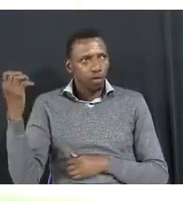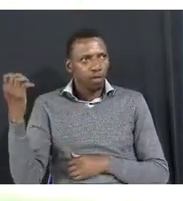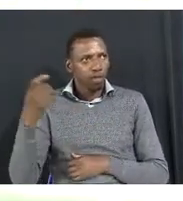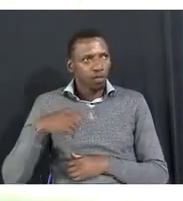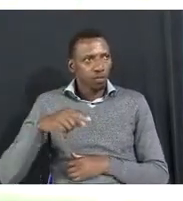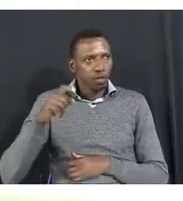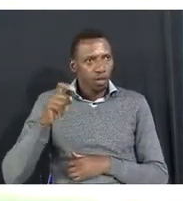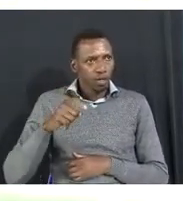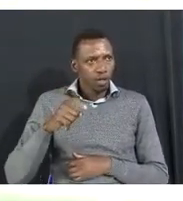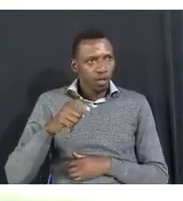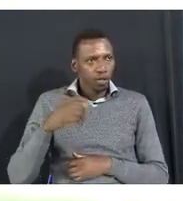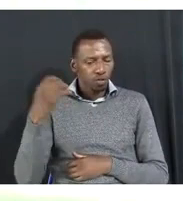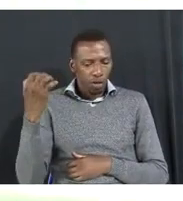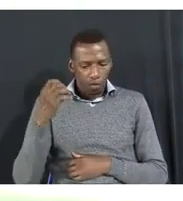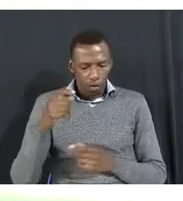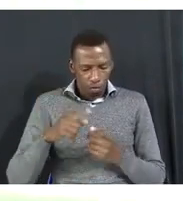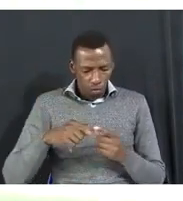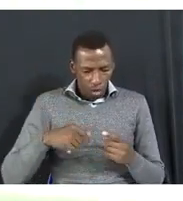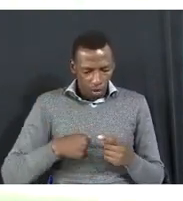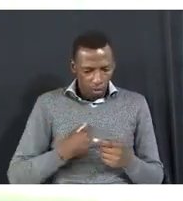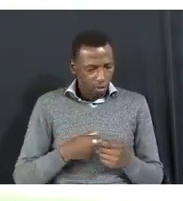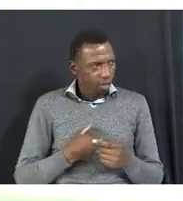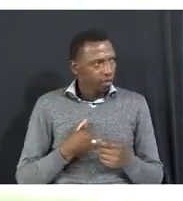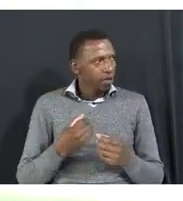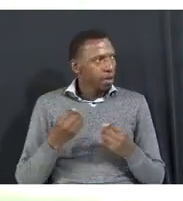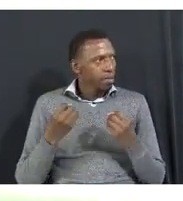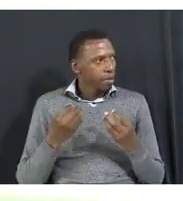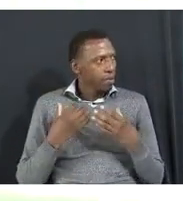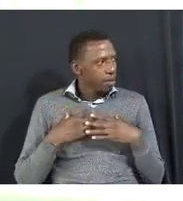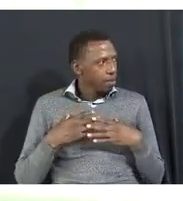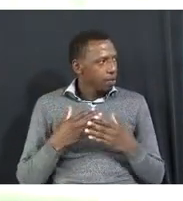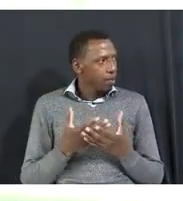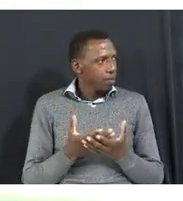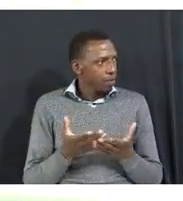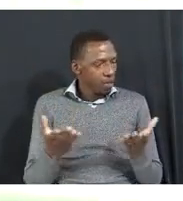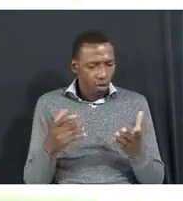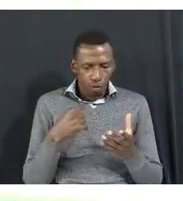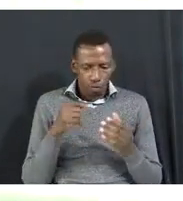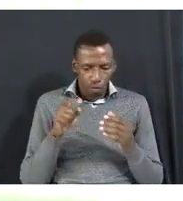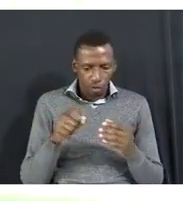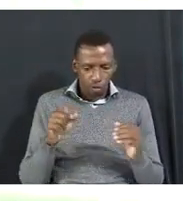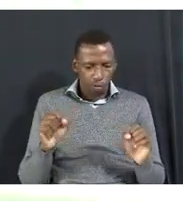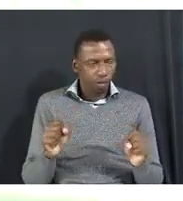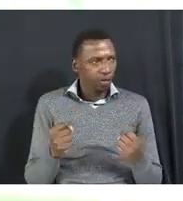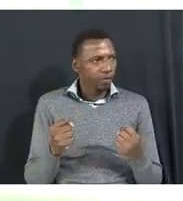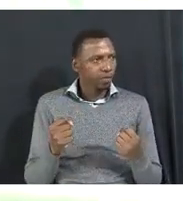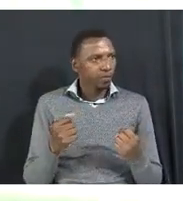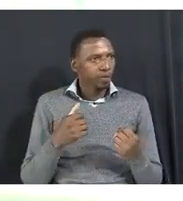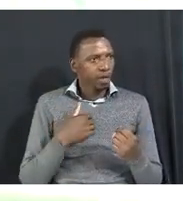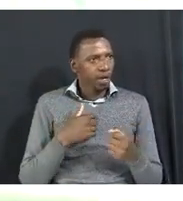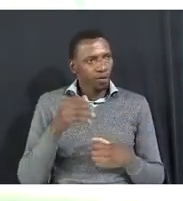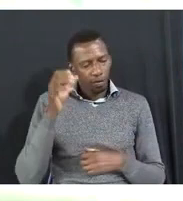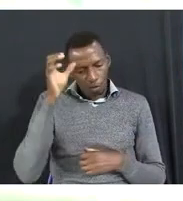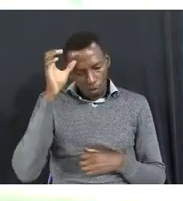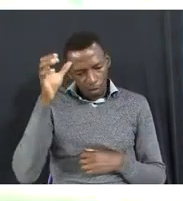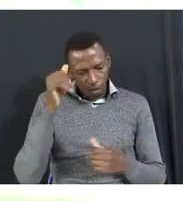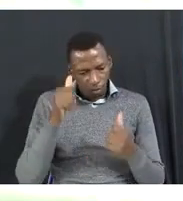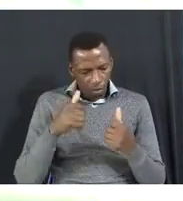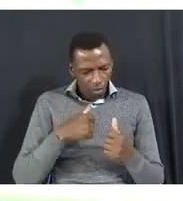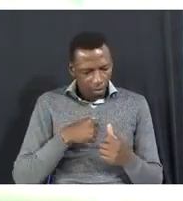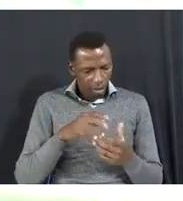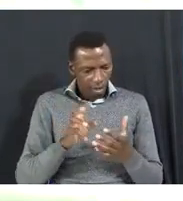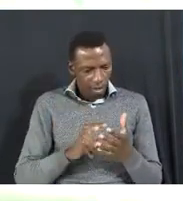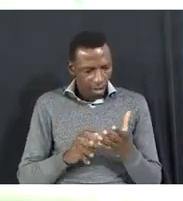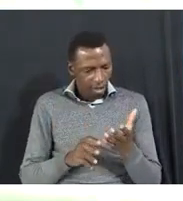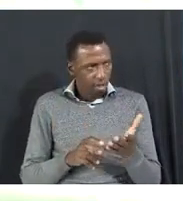we need to evangelize ourselves. There are so many souls that are supposed to be saved here. There's a context I read somewhere